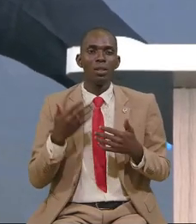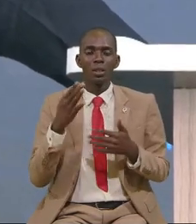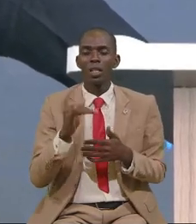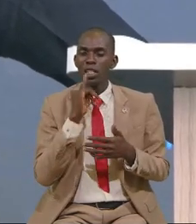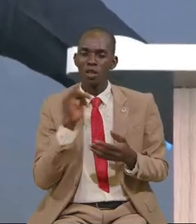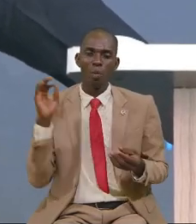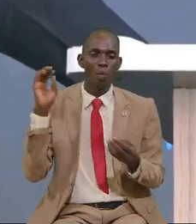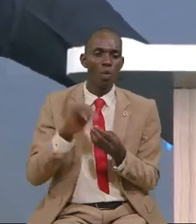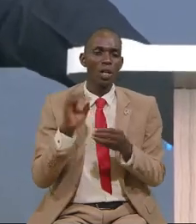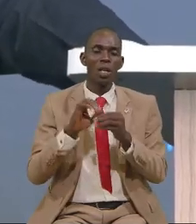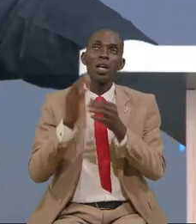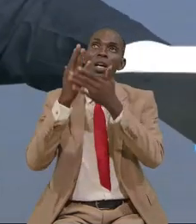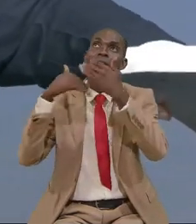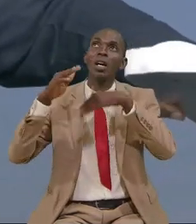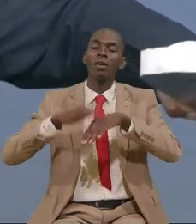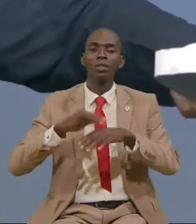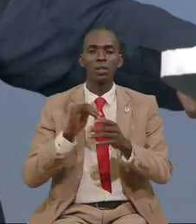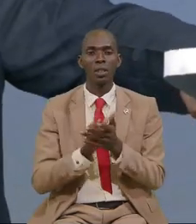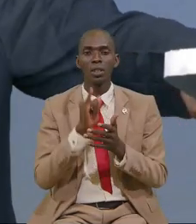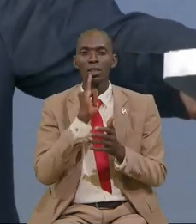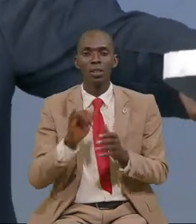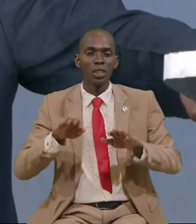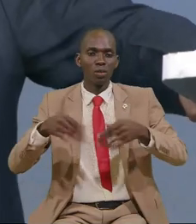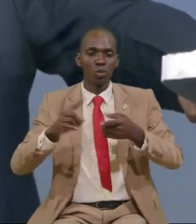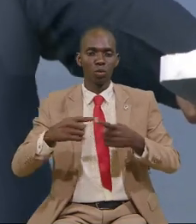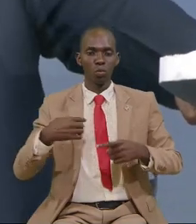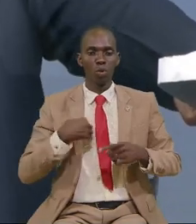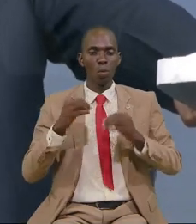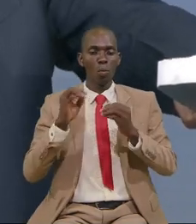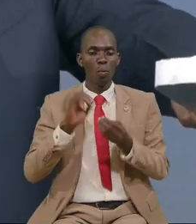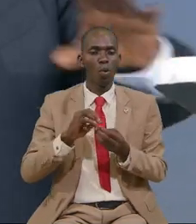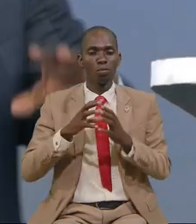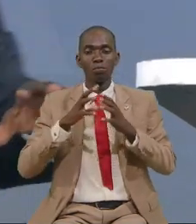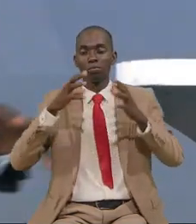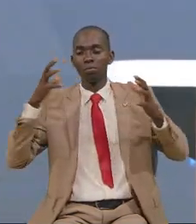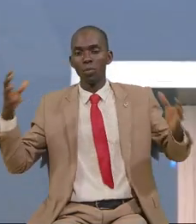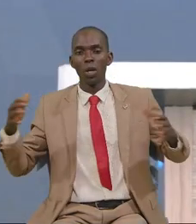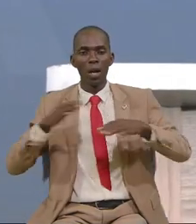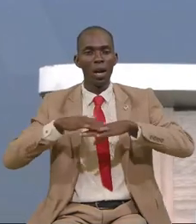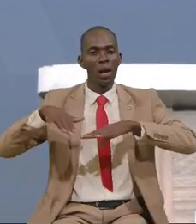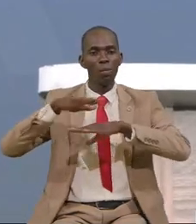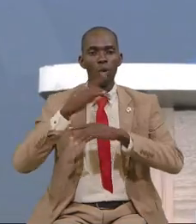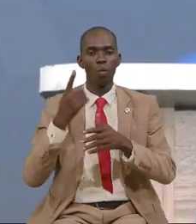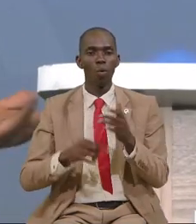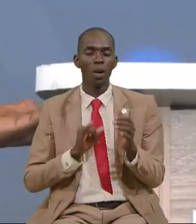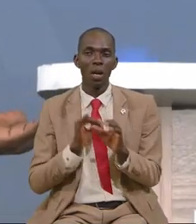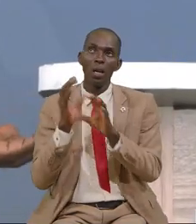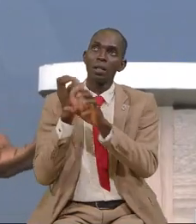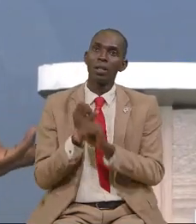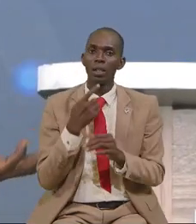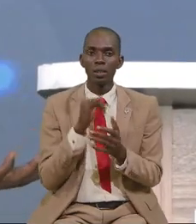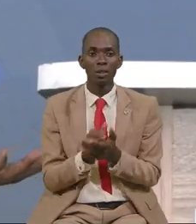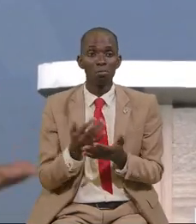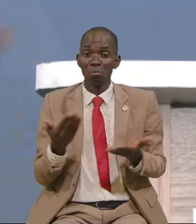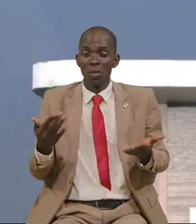be given to me, much more and above what I've got. And he said, therefore, I don't think I've